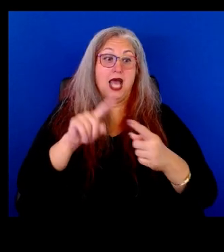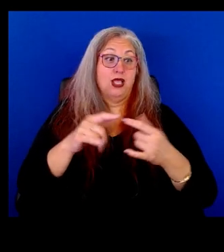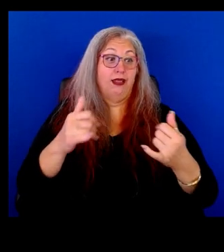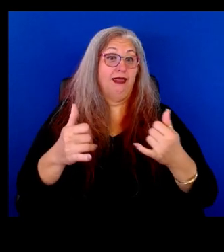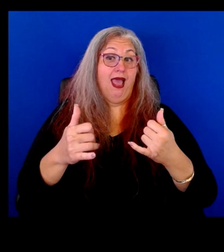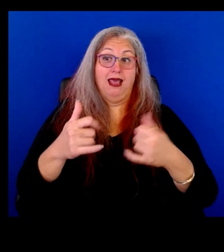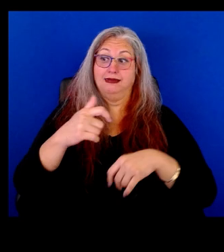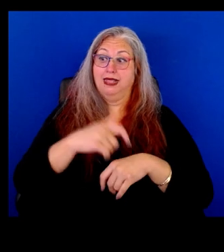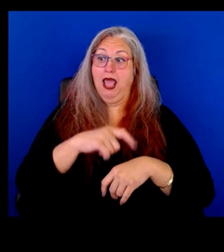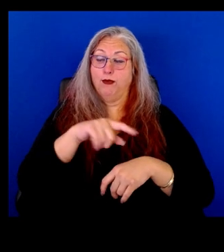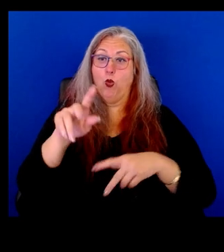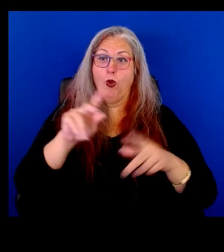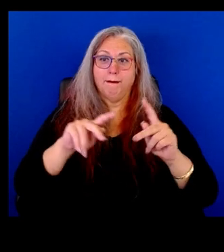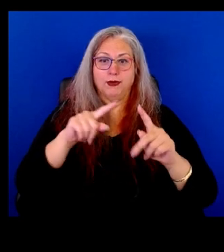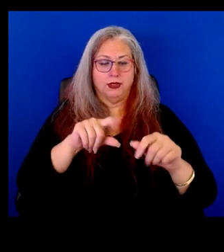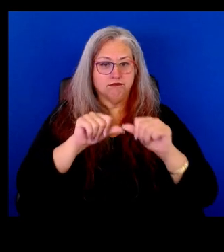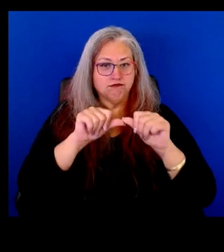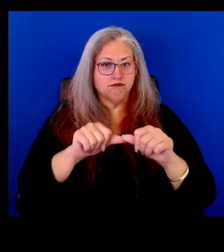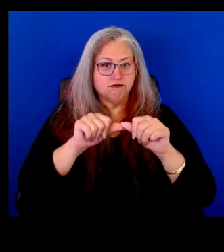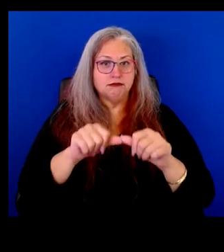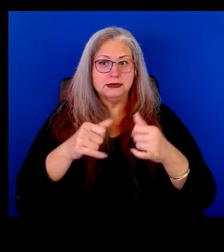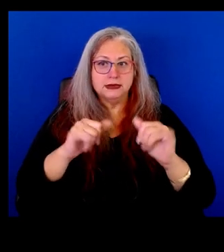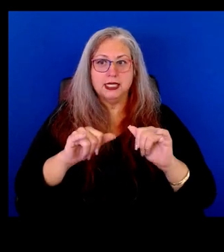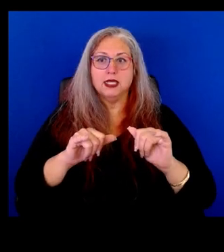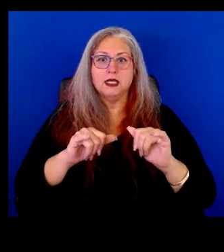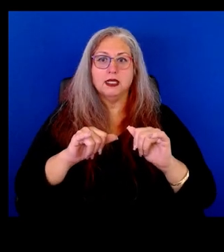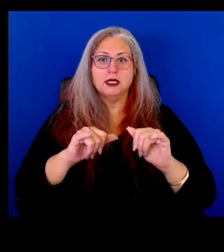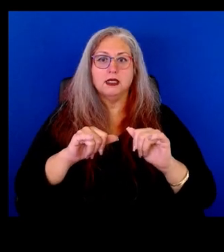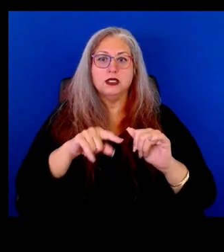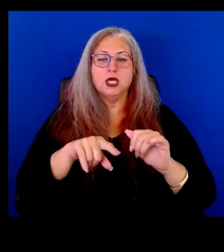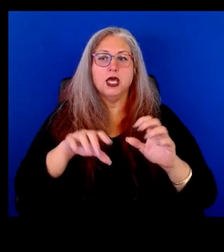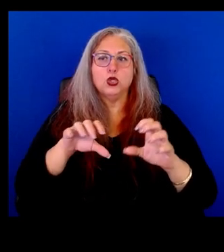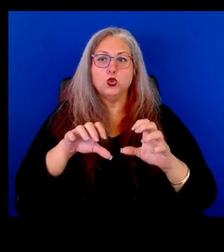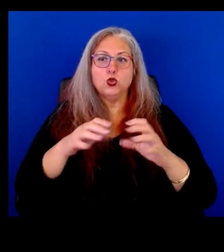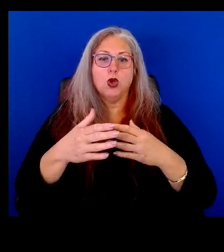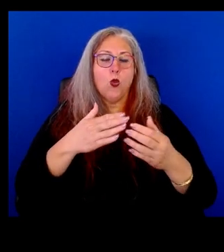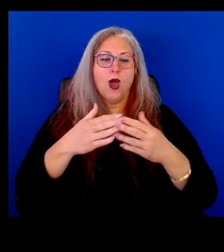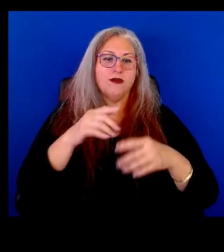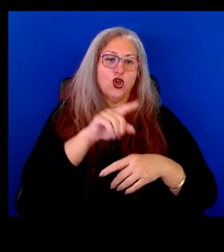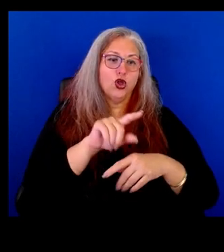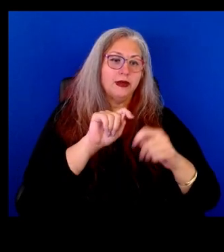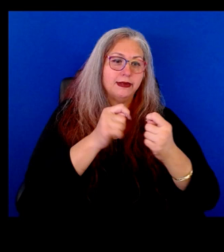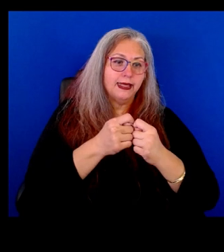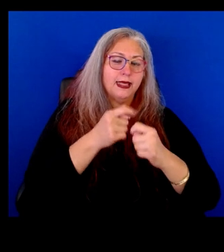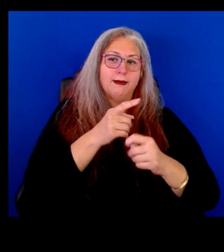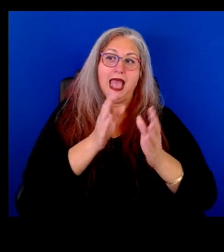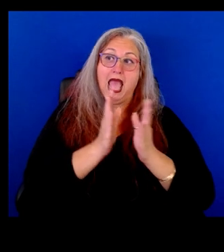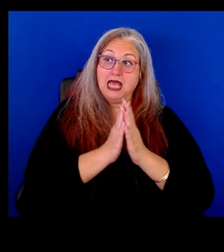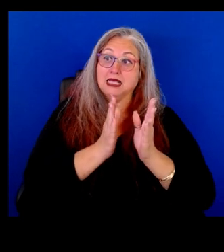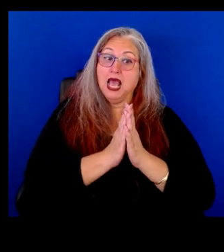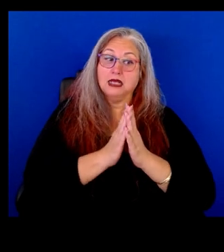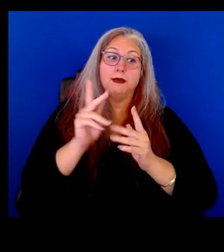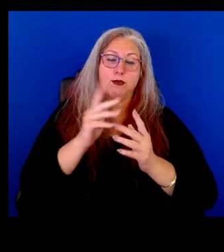moment, these people are continuing to do what Leila and her team asked